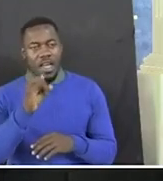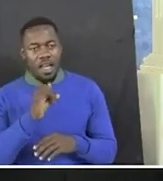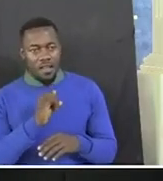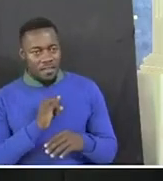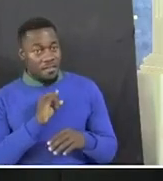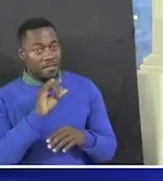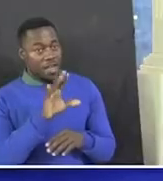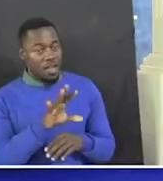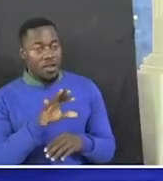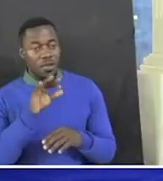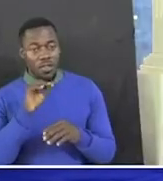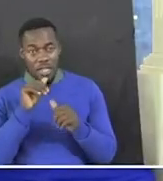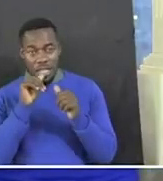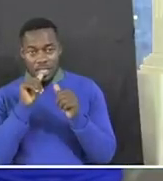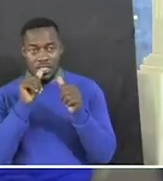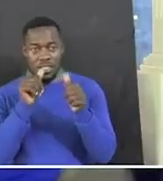I fall